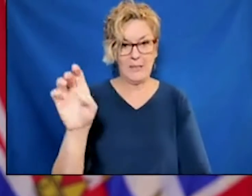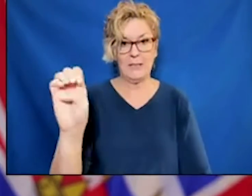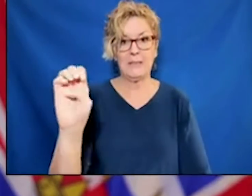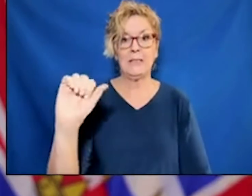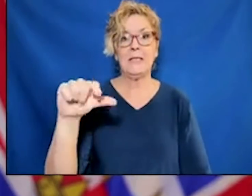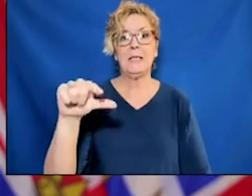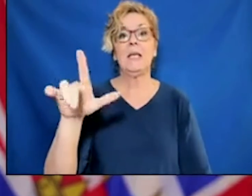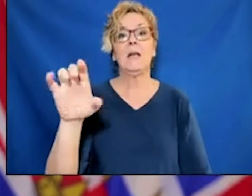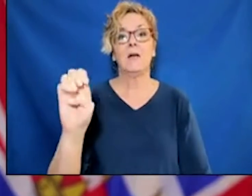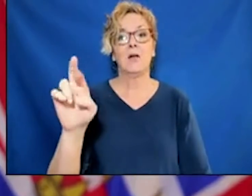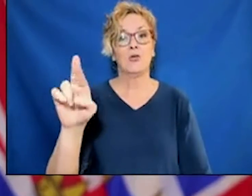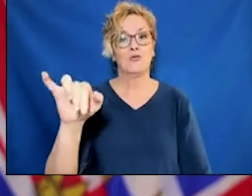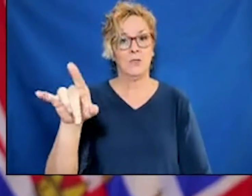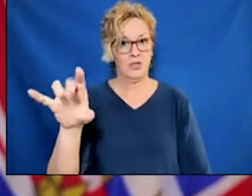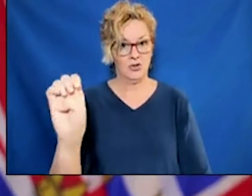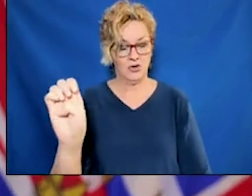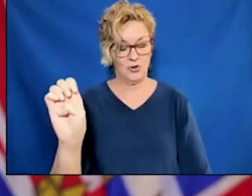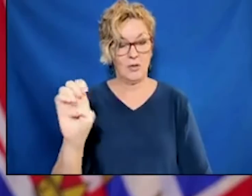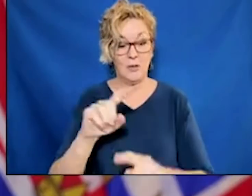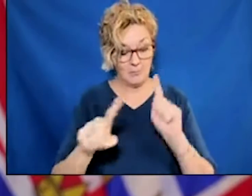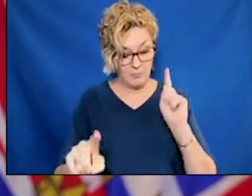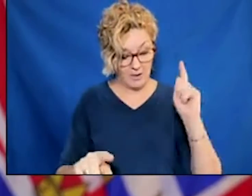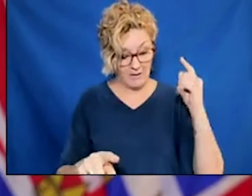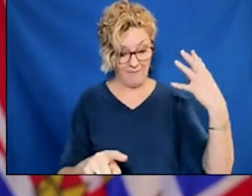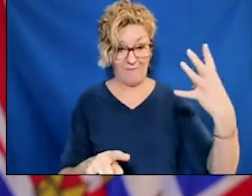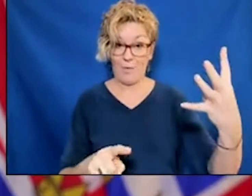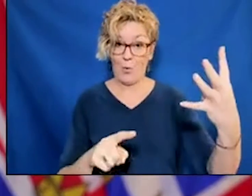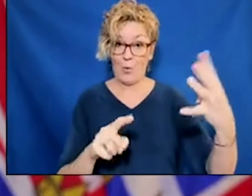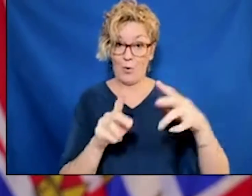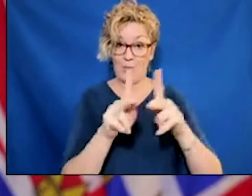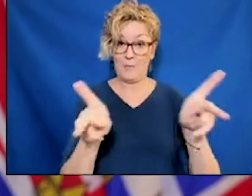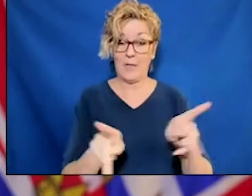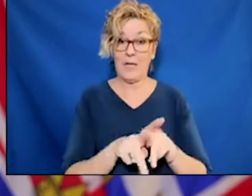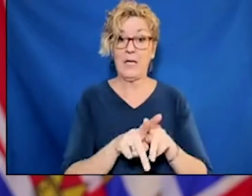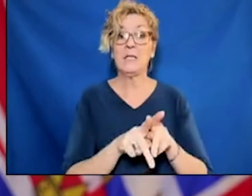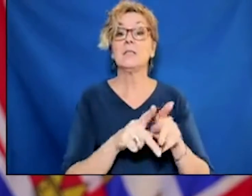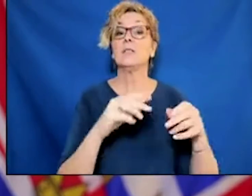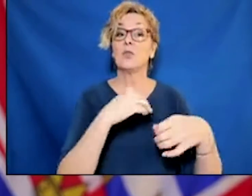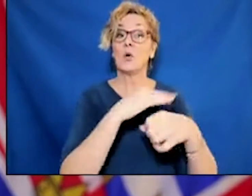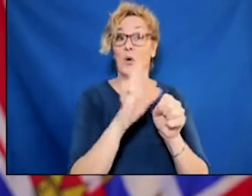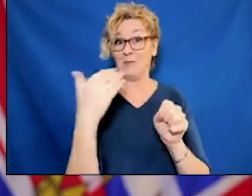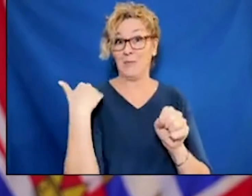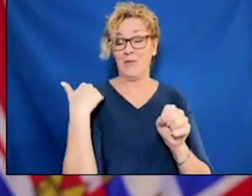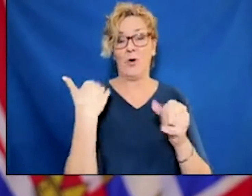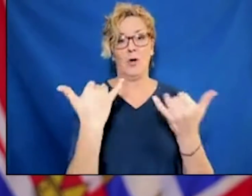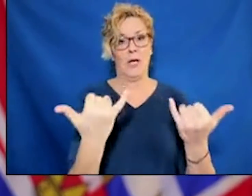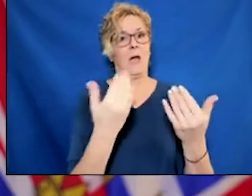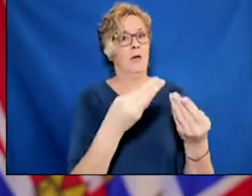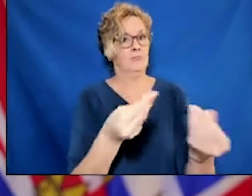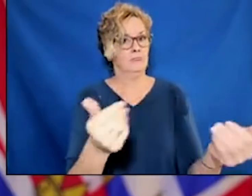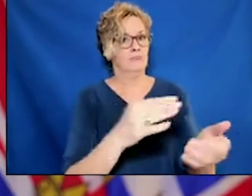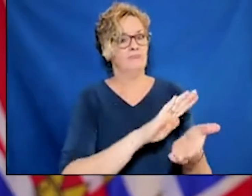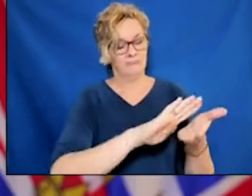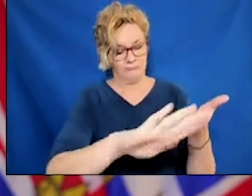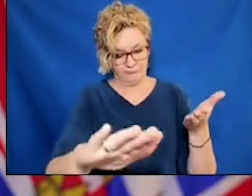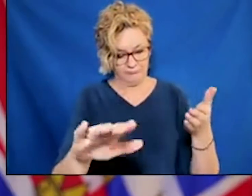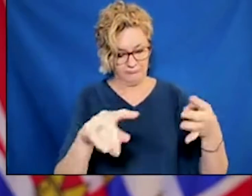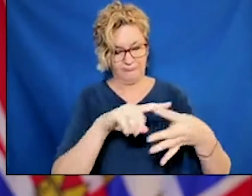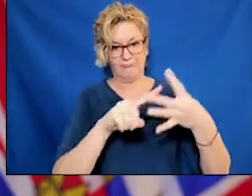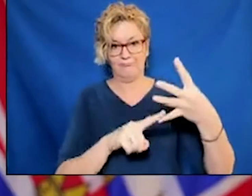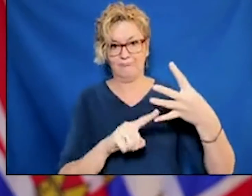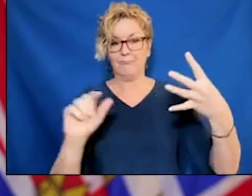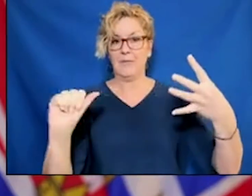over at Aged Care Harmony Court, Laurel Place, Capilano Care Centre, and McKinney Place in Interior